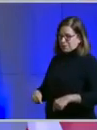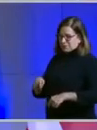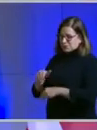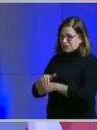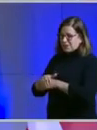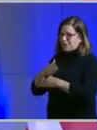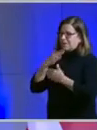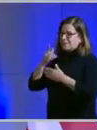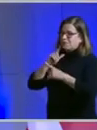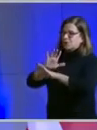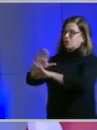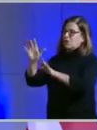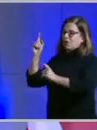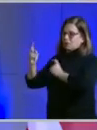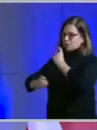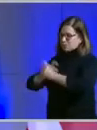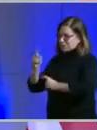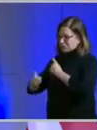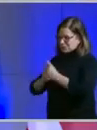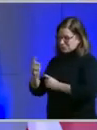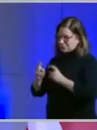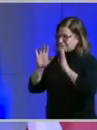your contributions.